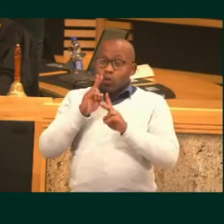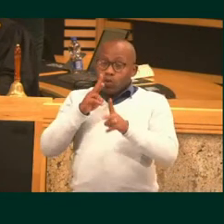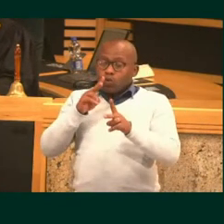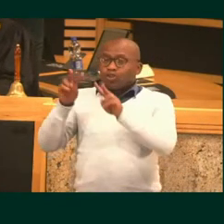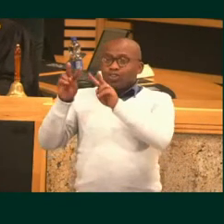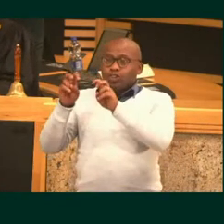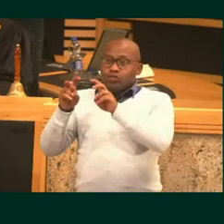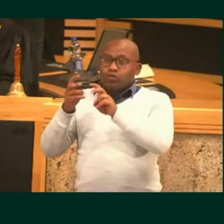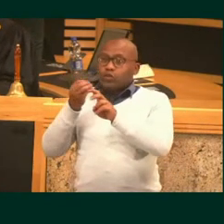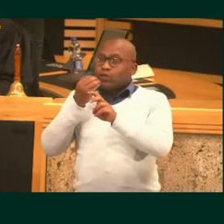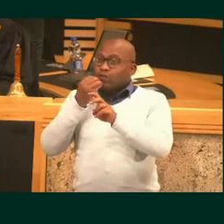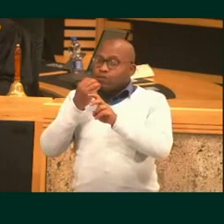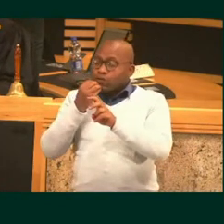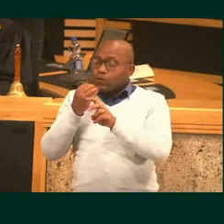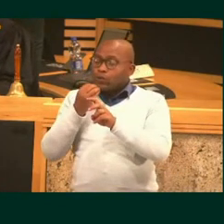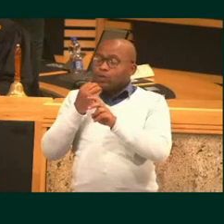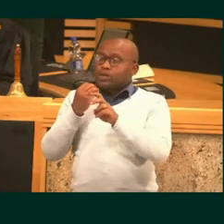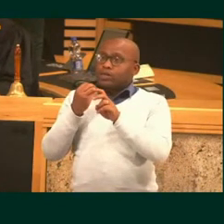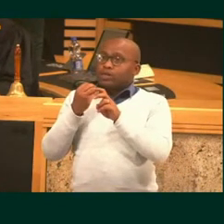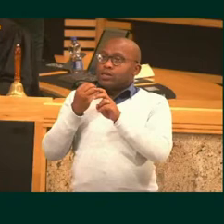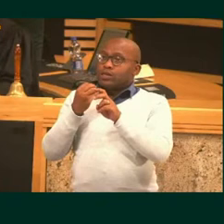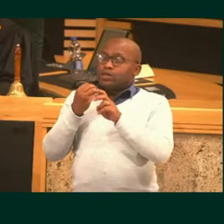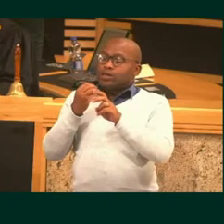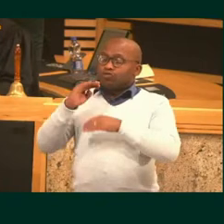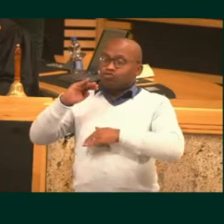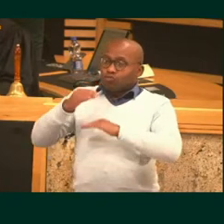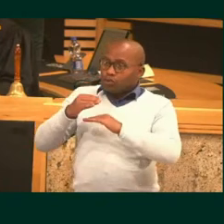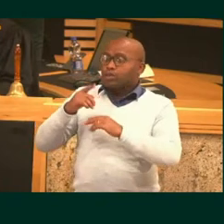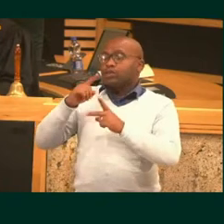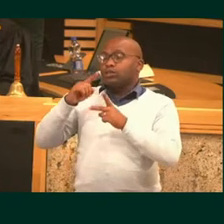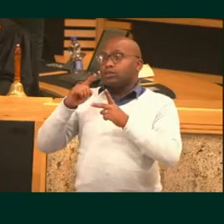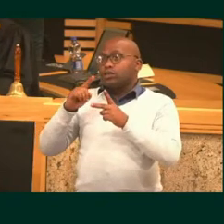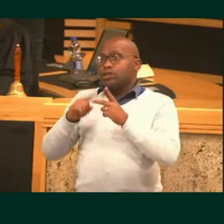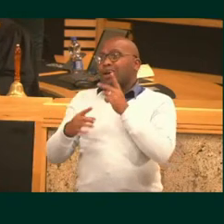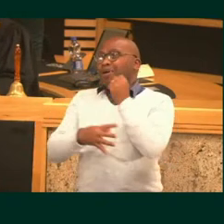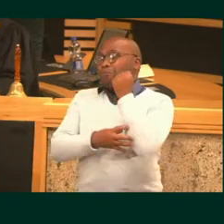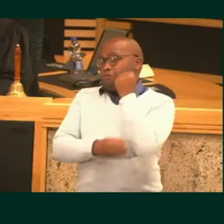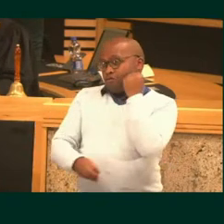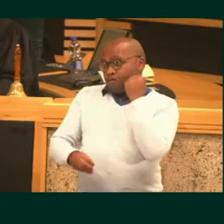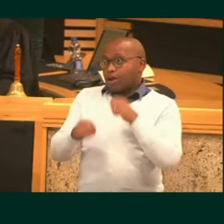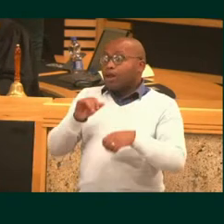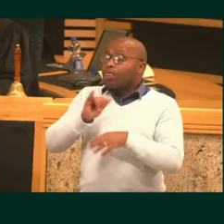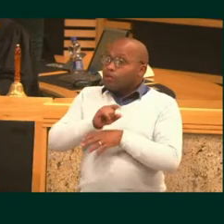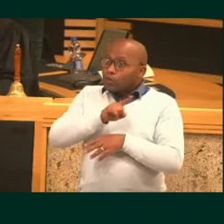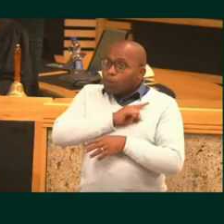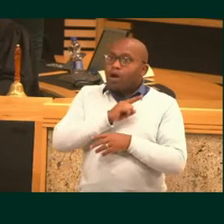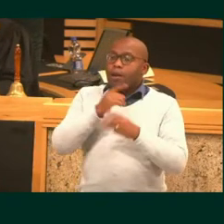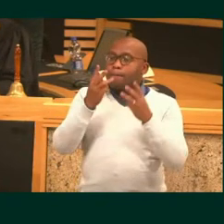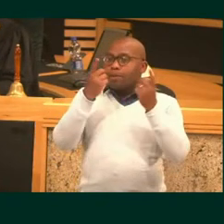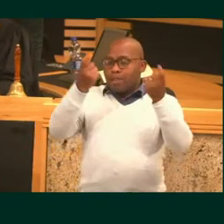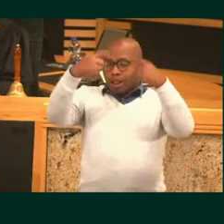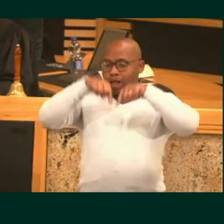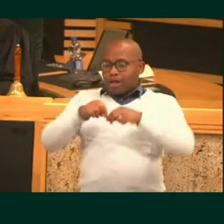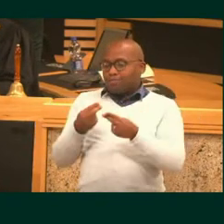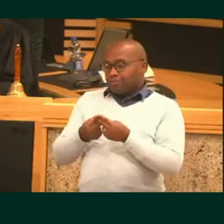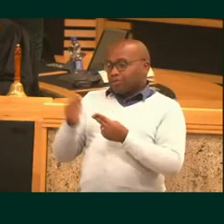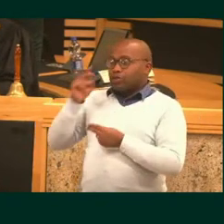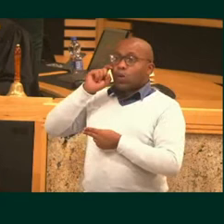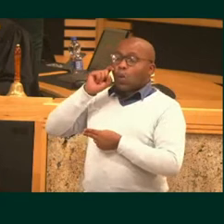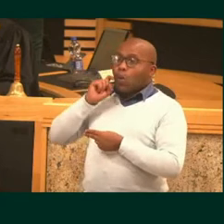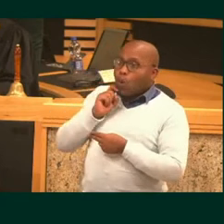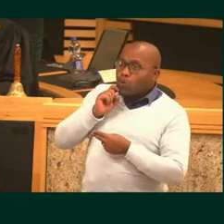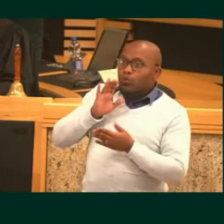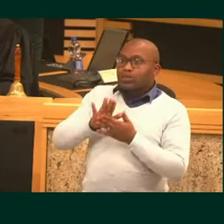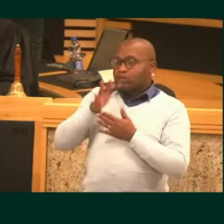as these are the main drivers of consumer demand f for cheap food calls for support and